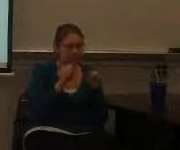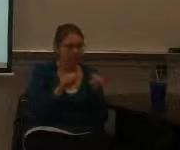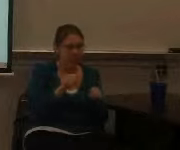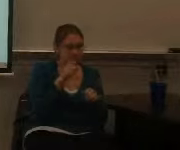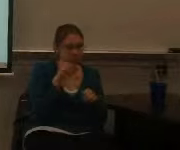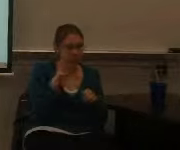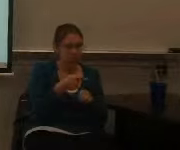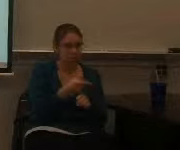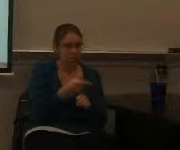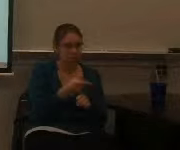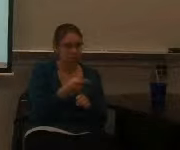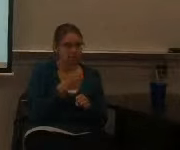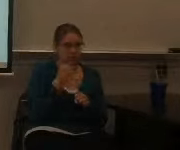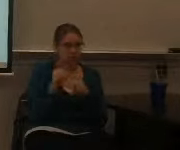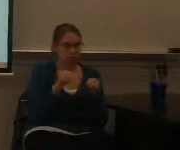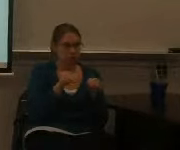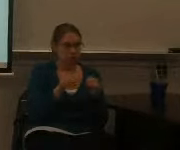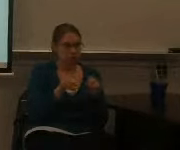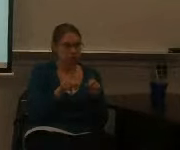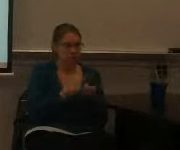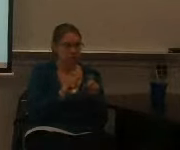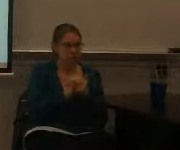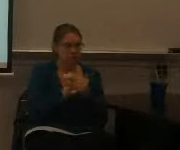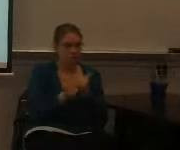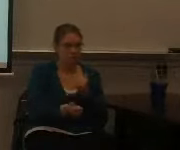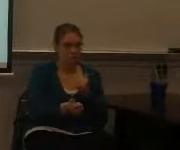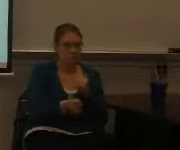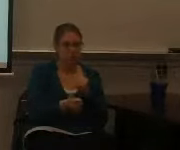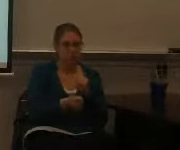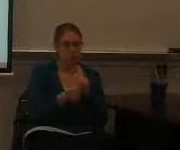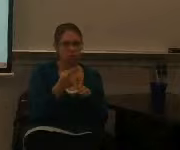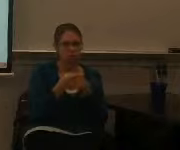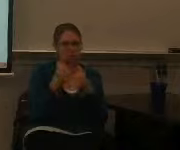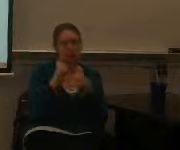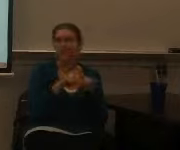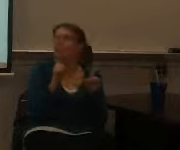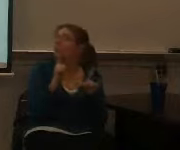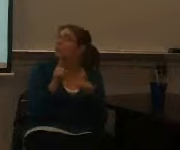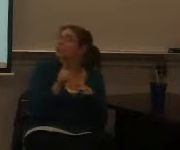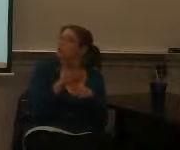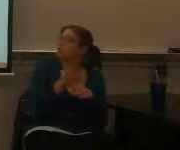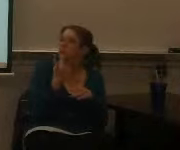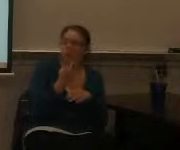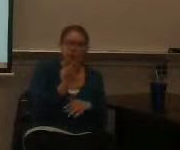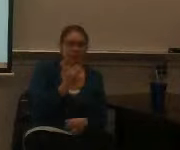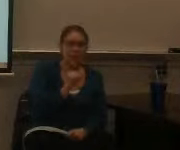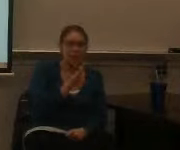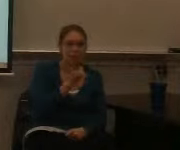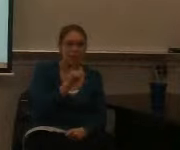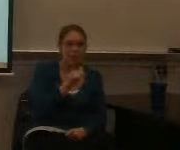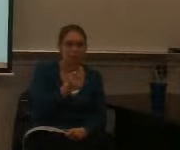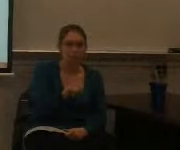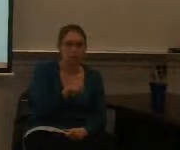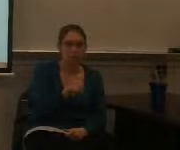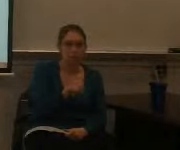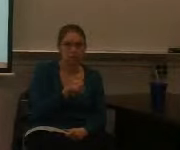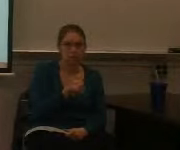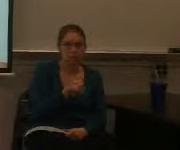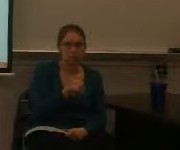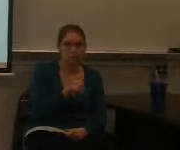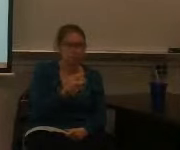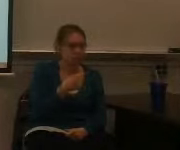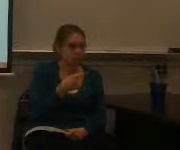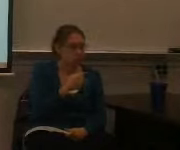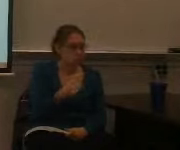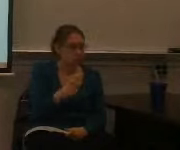it doesn't move as far. What do you think the difference is between these two habitats? What do you think this? Yeah,